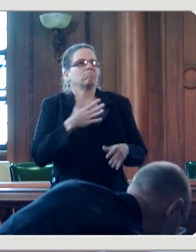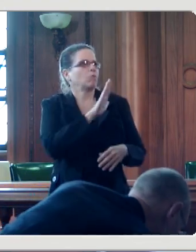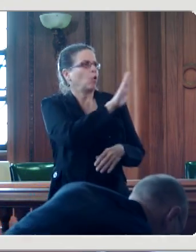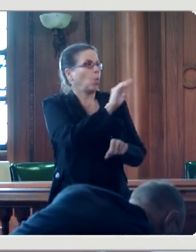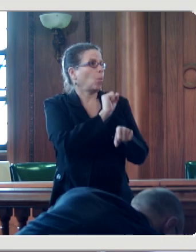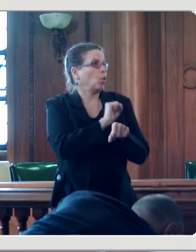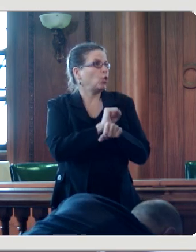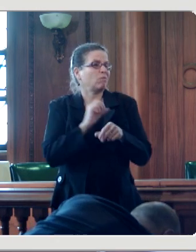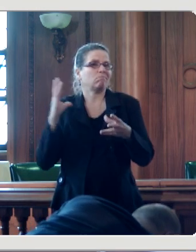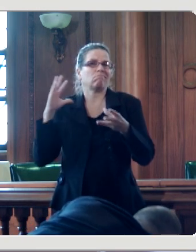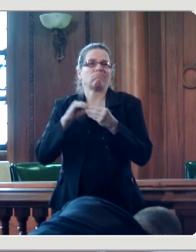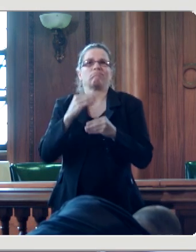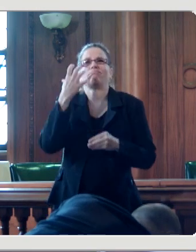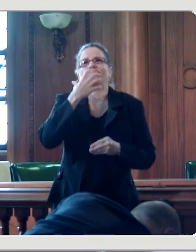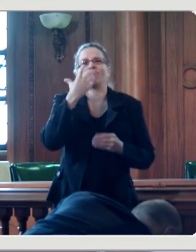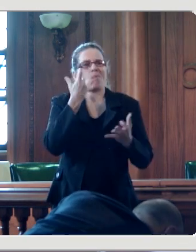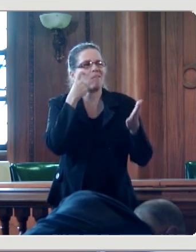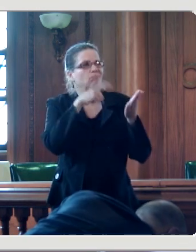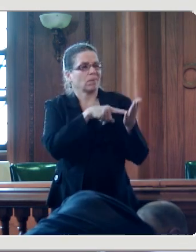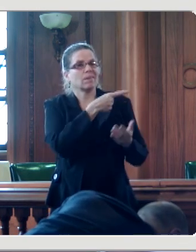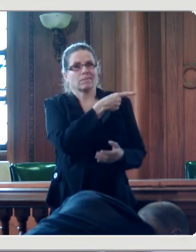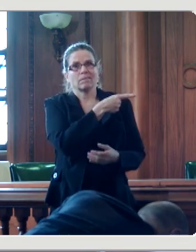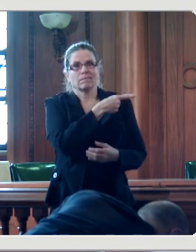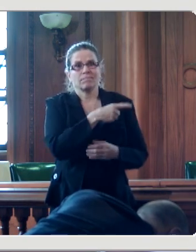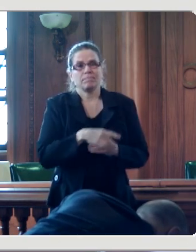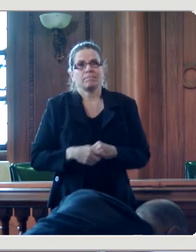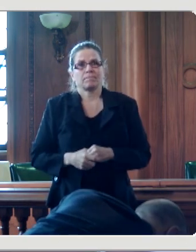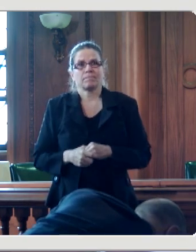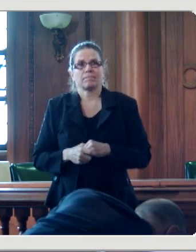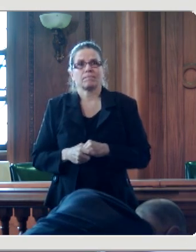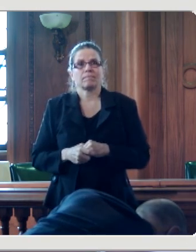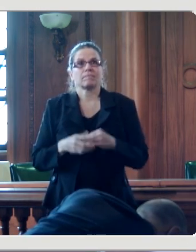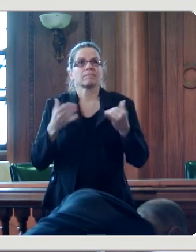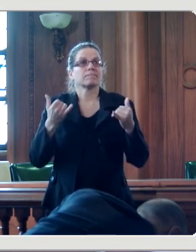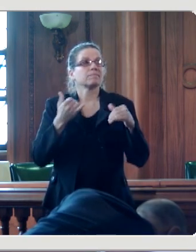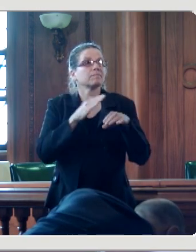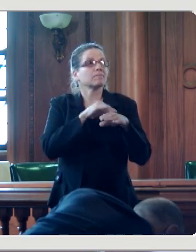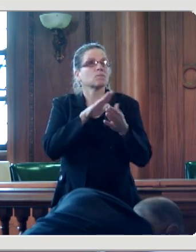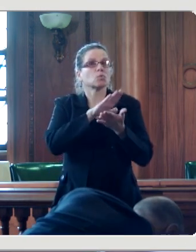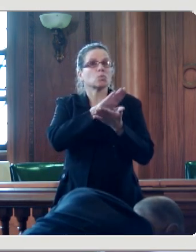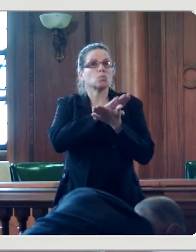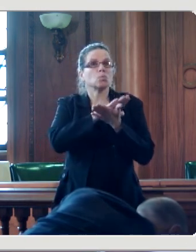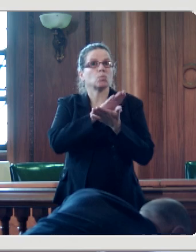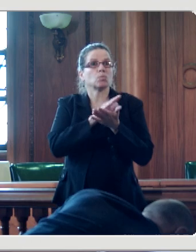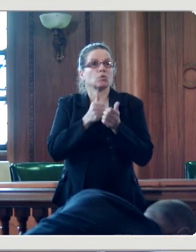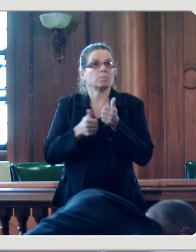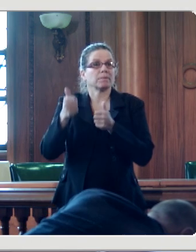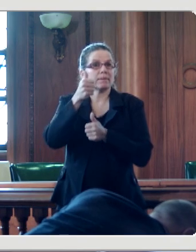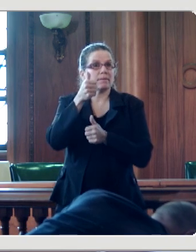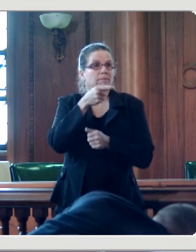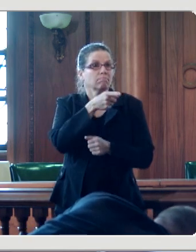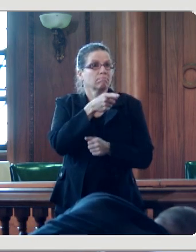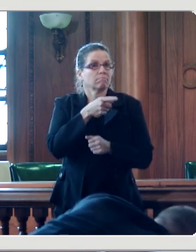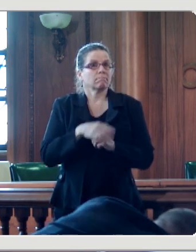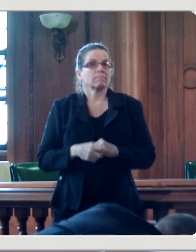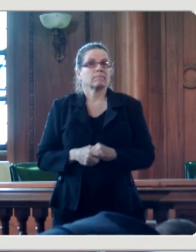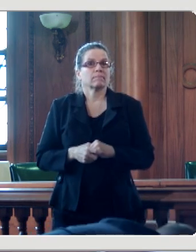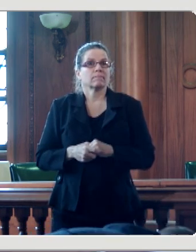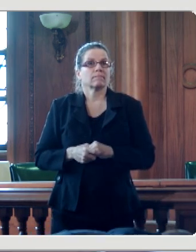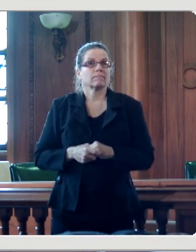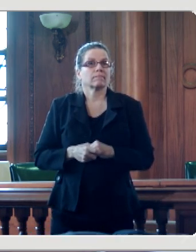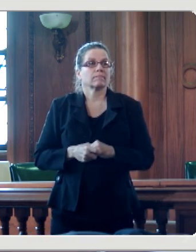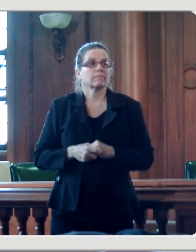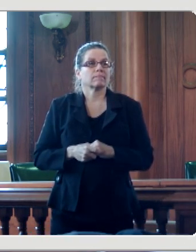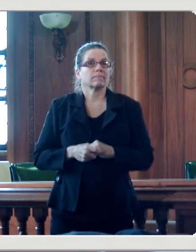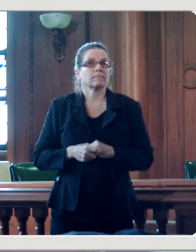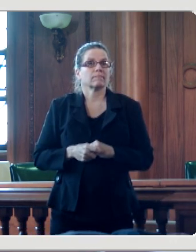school perspective, Superintendent Springfield Public Schools, Deanne Warwick, will come up and